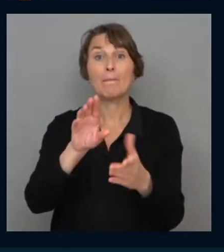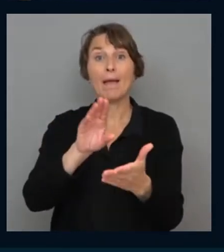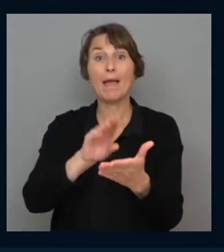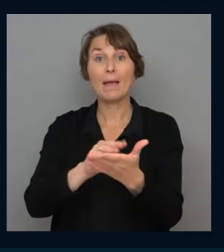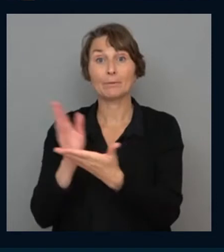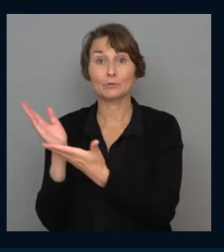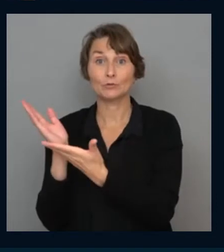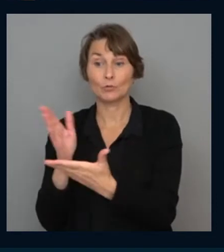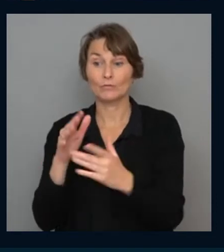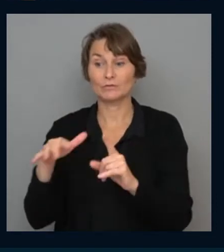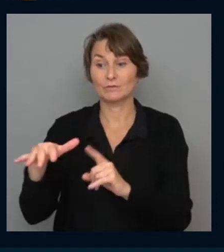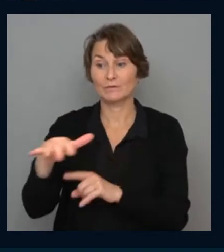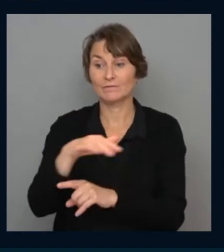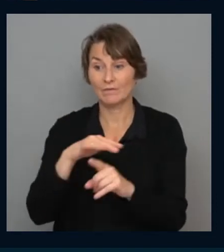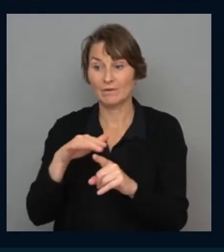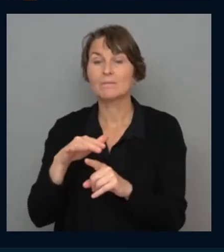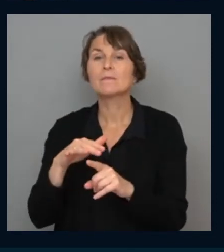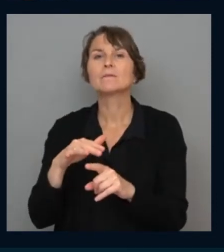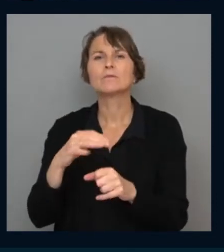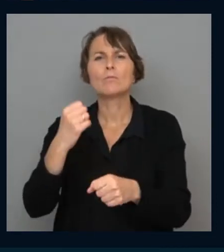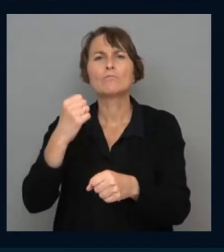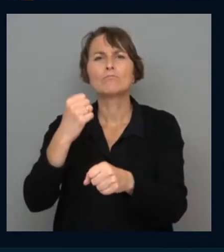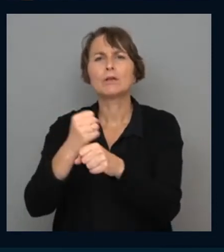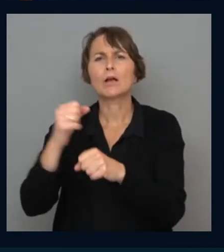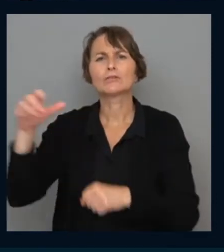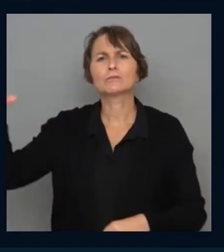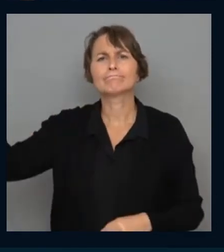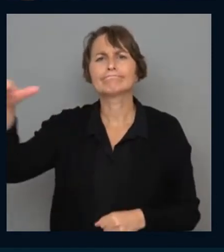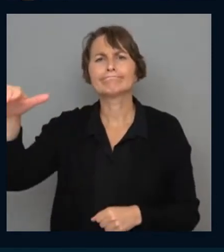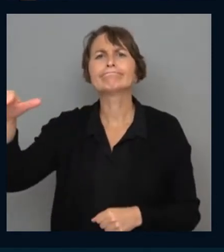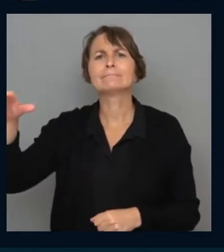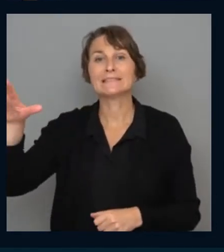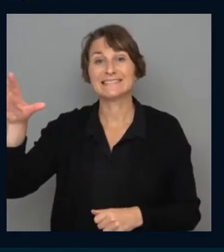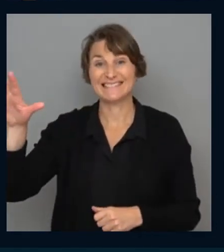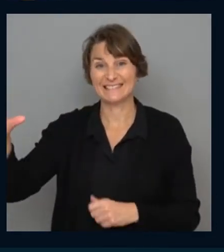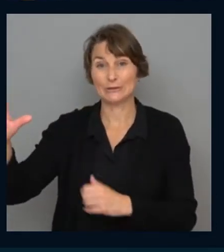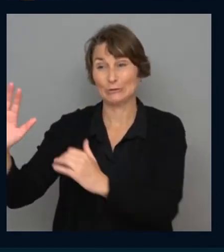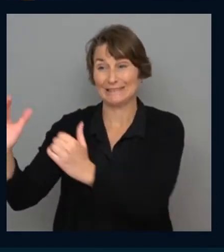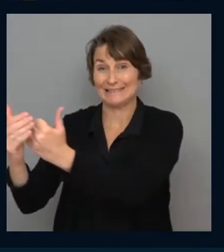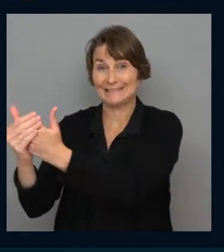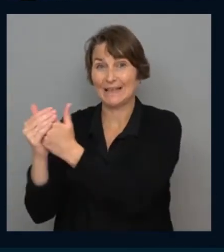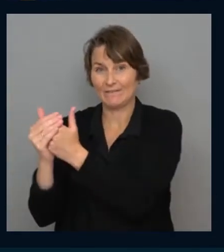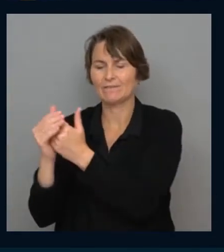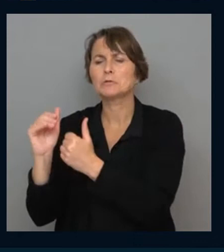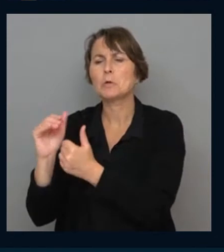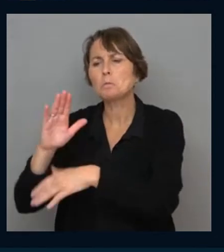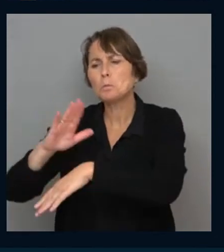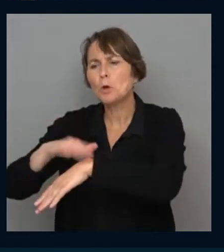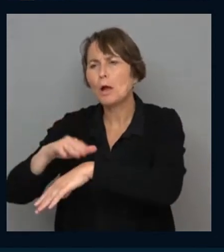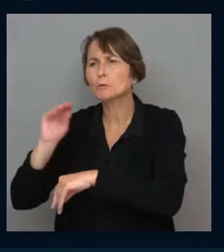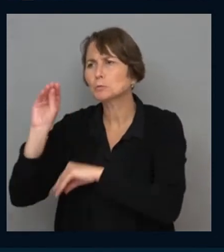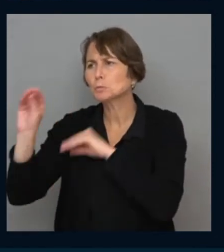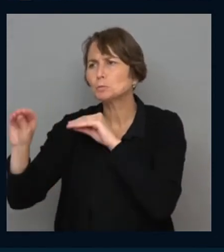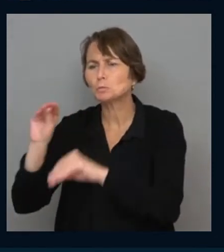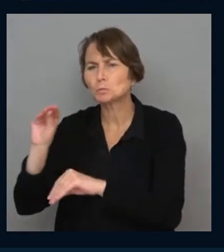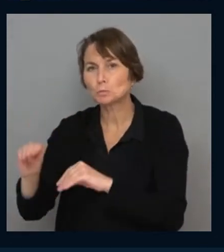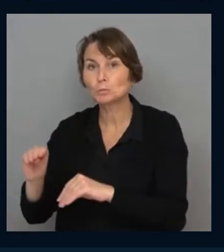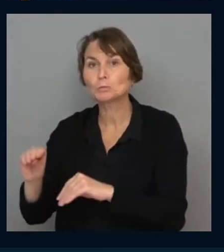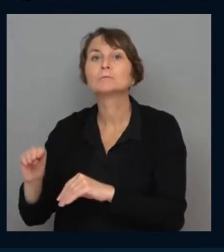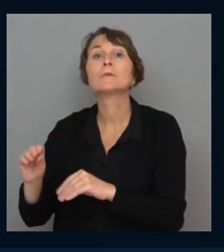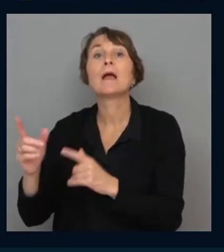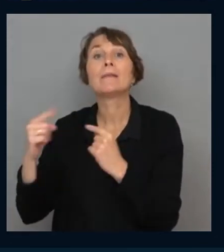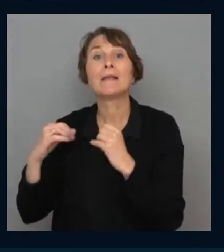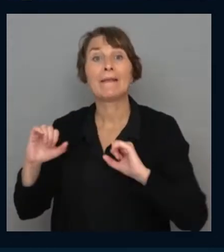that is our production environment. We're going to save that. We can make some comments in there. And then the action to actually